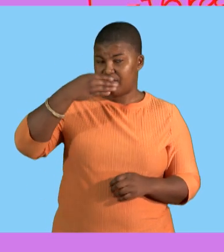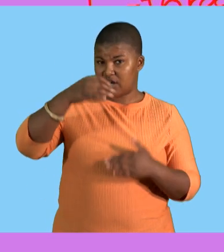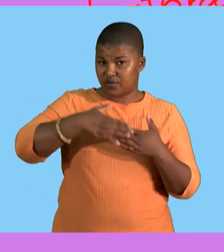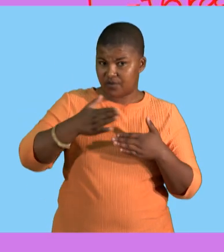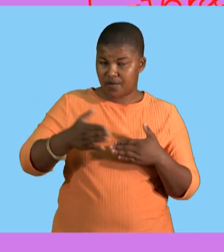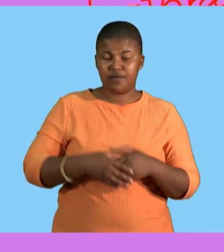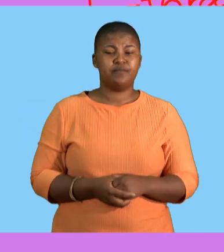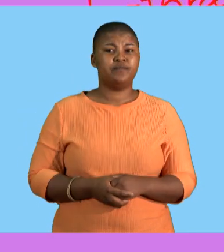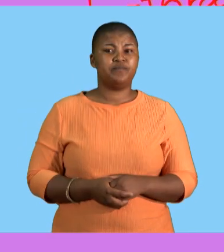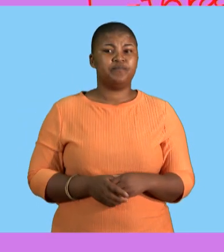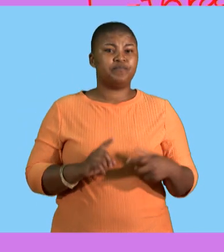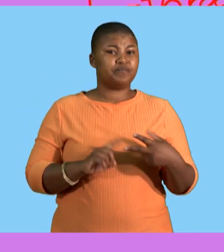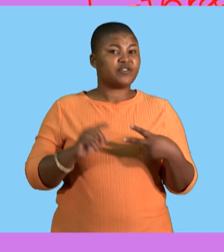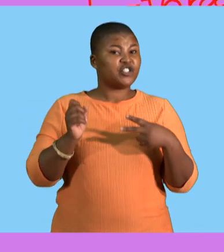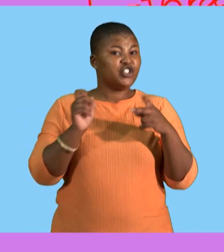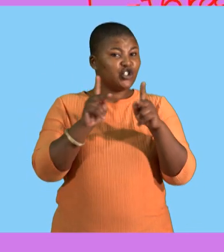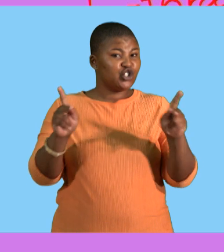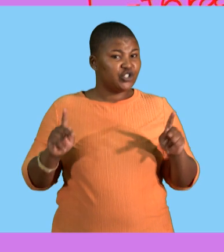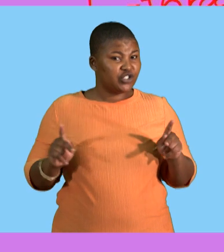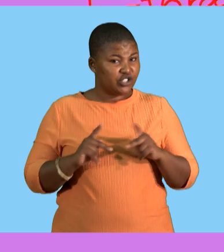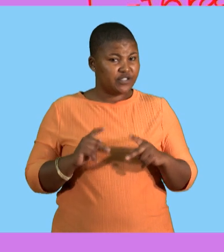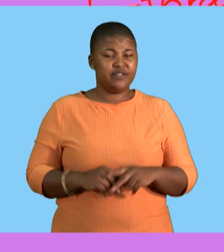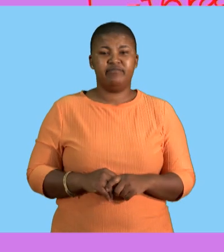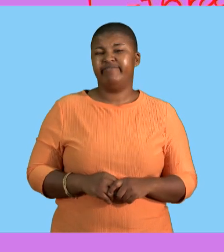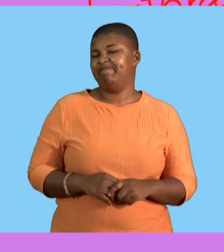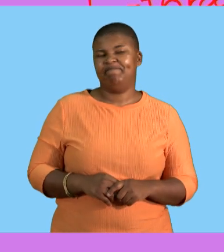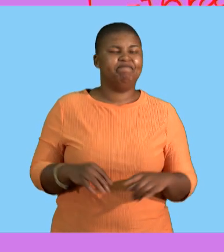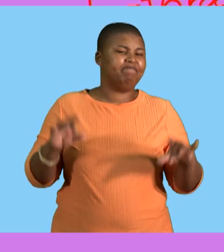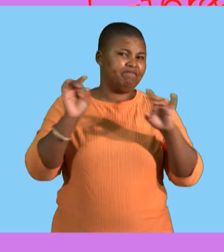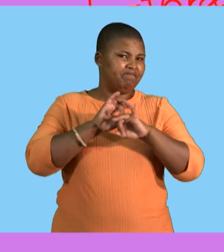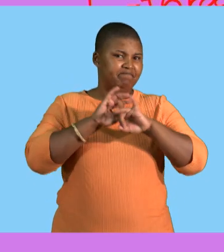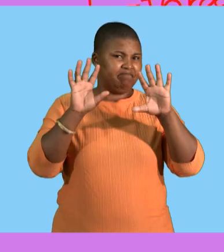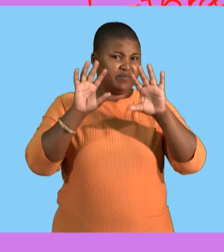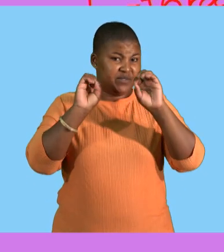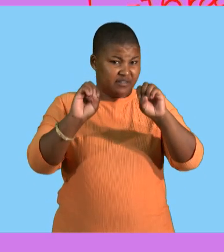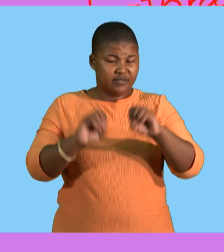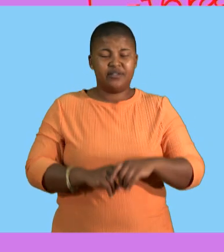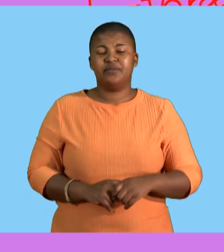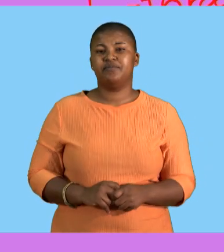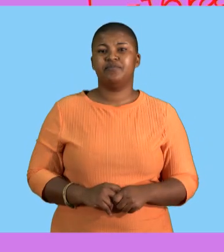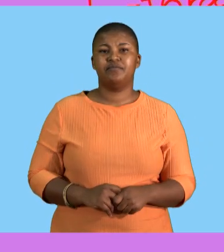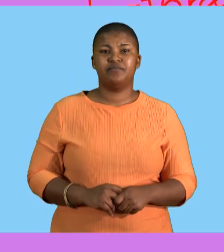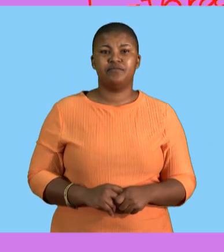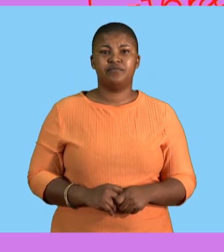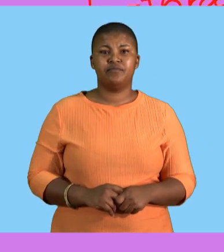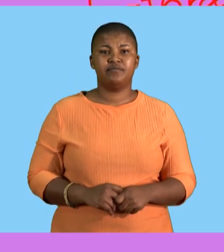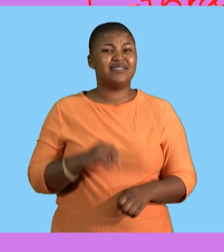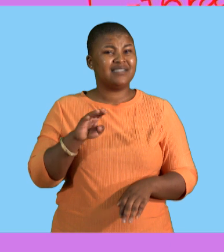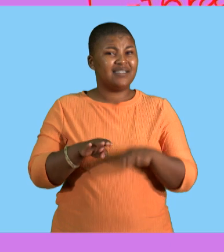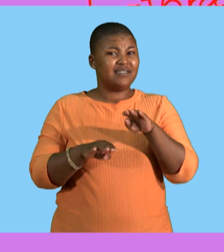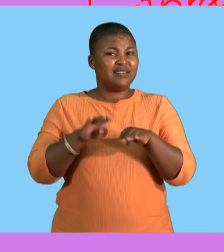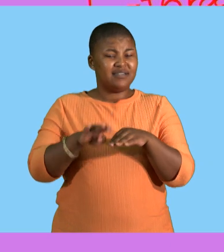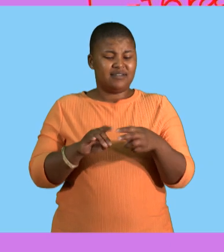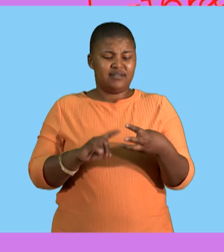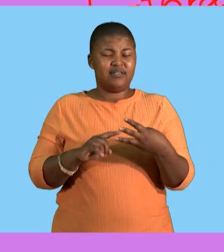there. It's the kitchen that's not really specific enough. There is stairs.